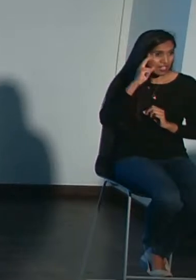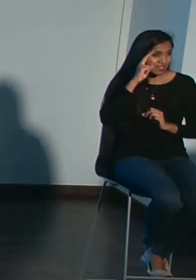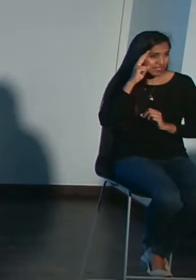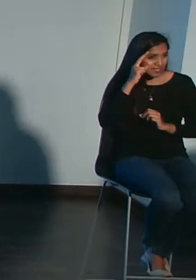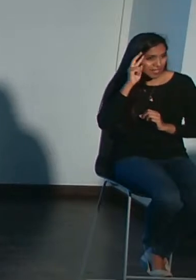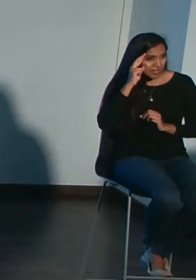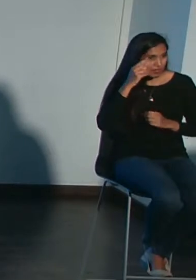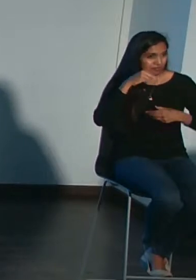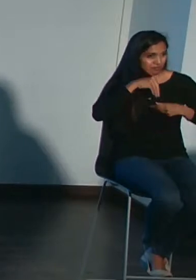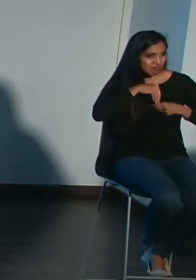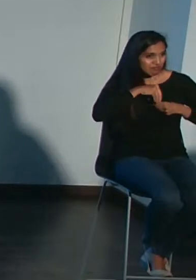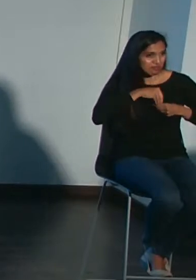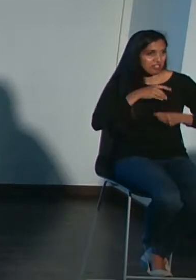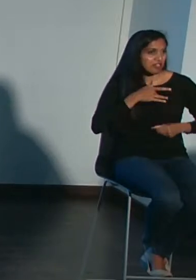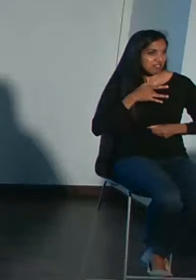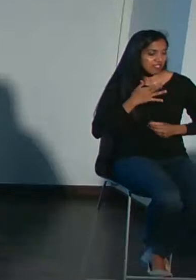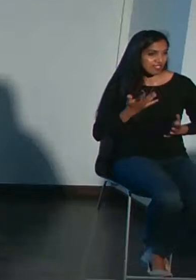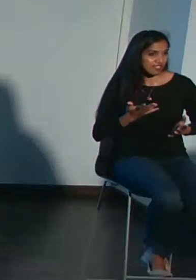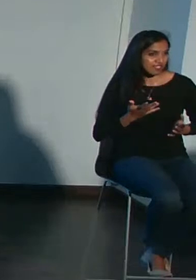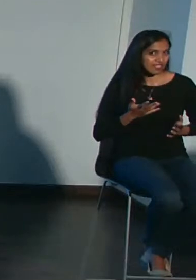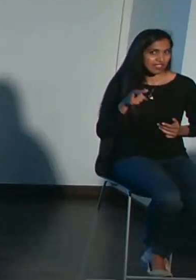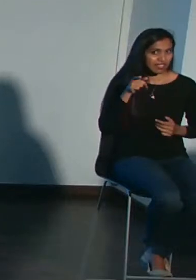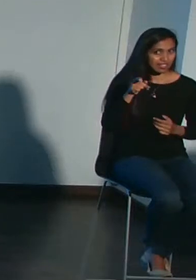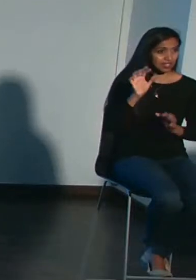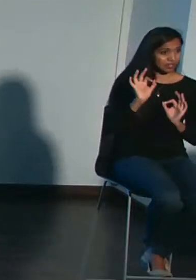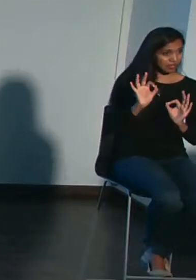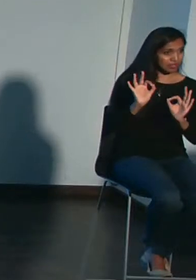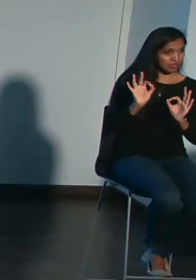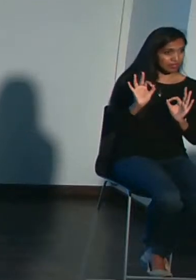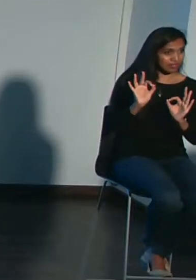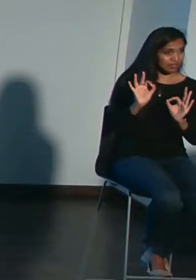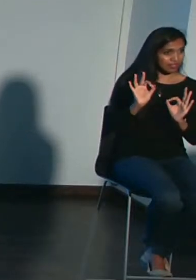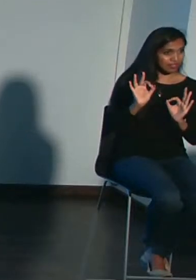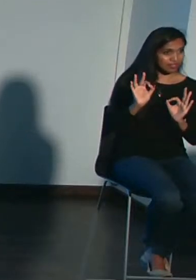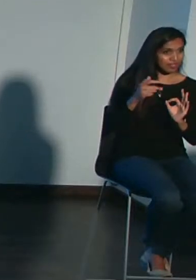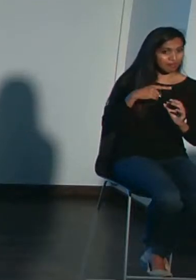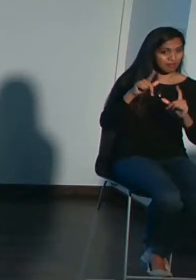Um, I'm not sure of it, to be very frank.